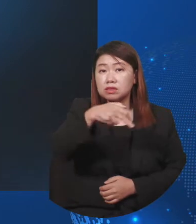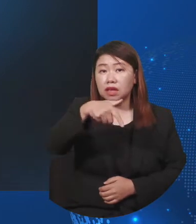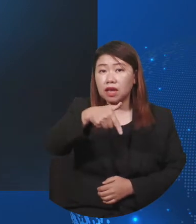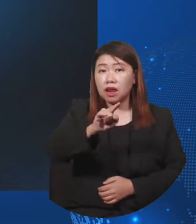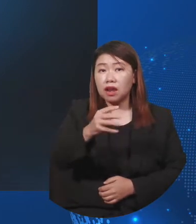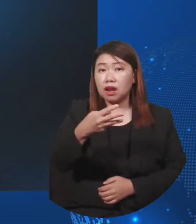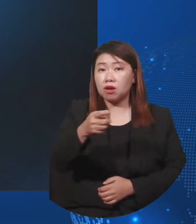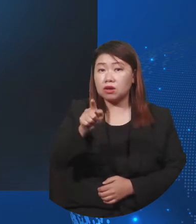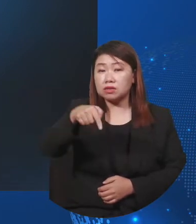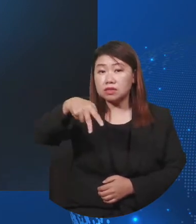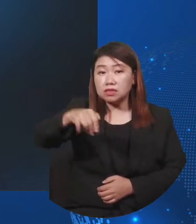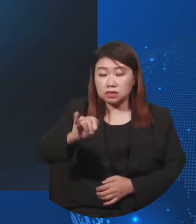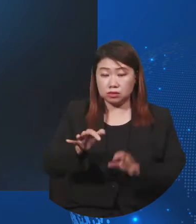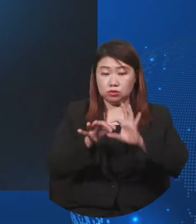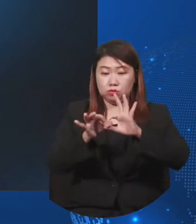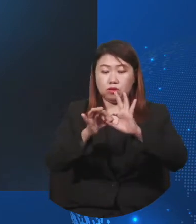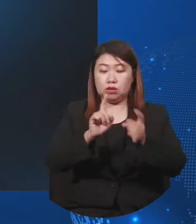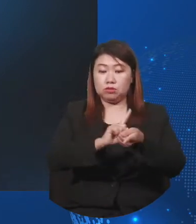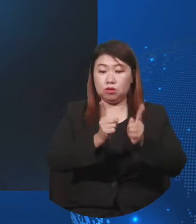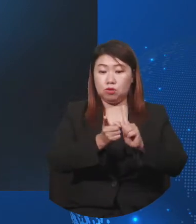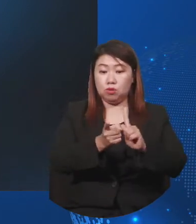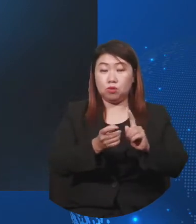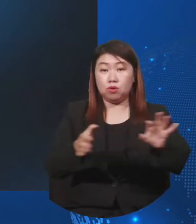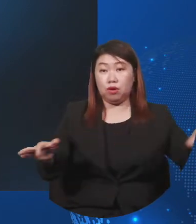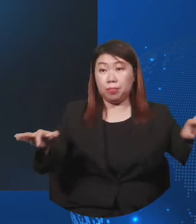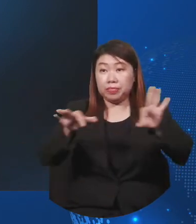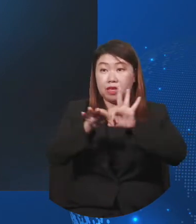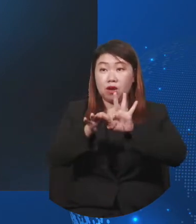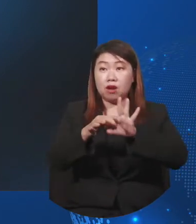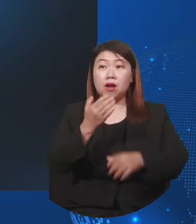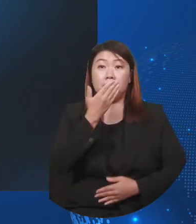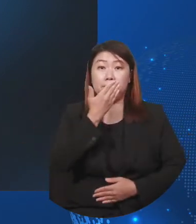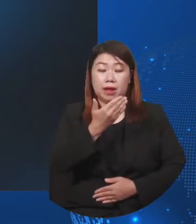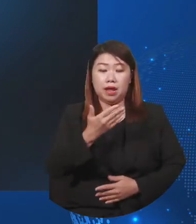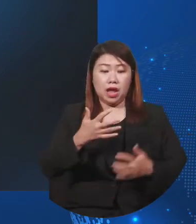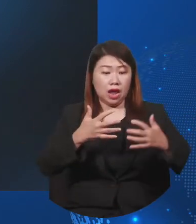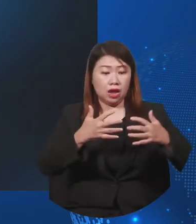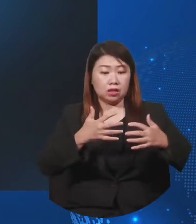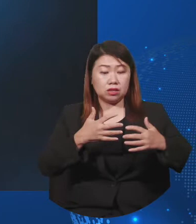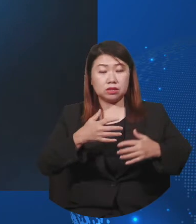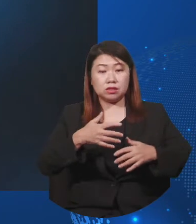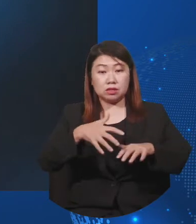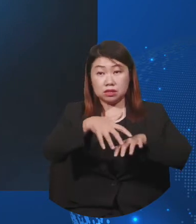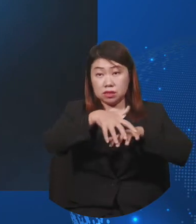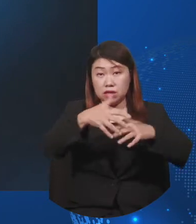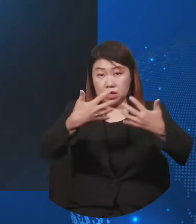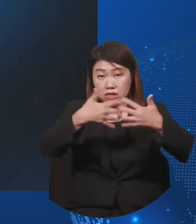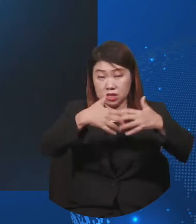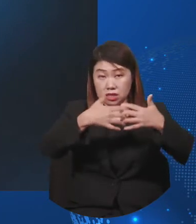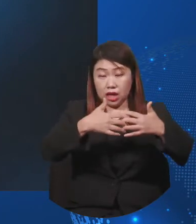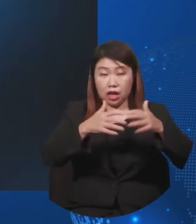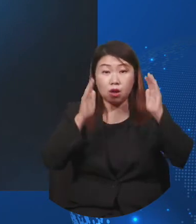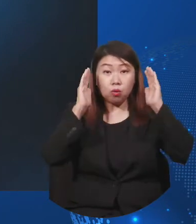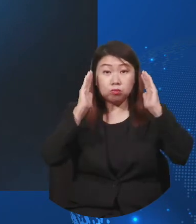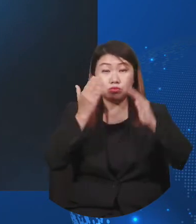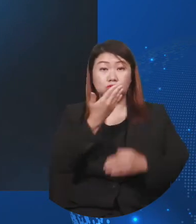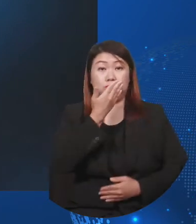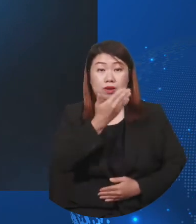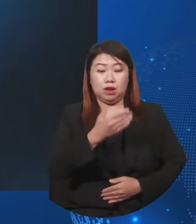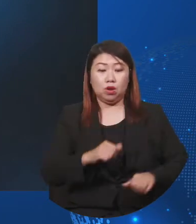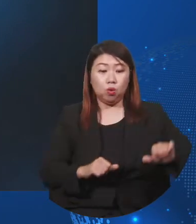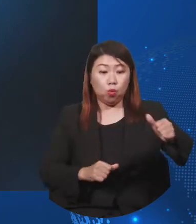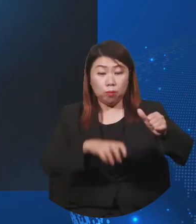of partners powered by machine learning. And that has already over 500 institutions